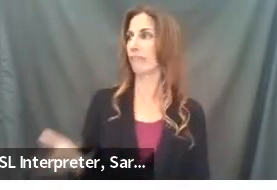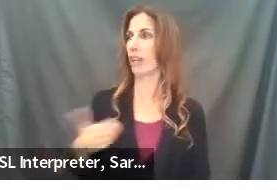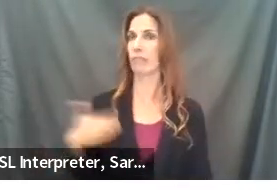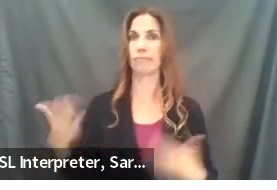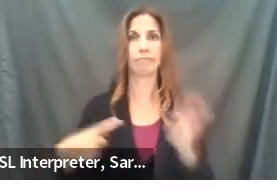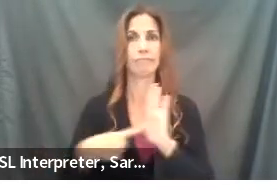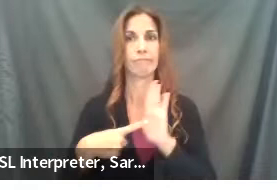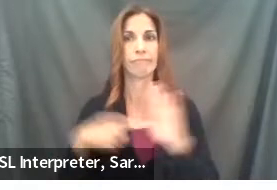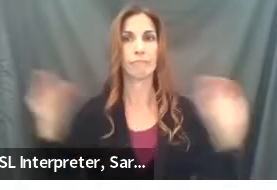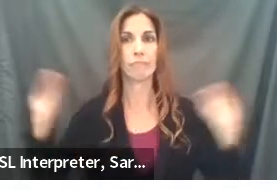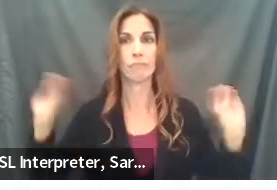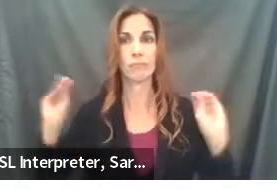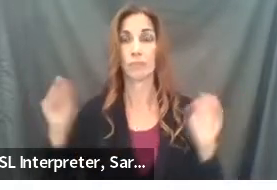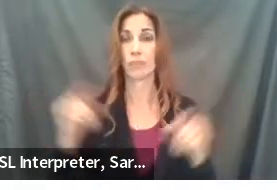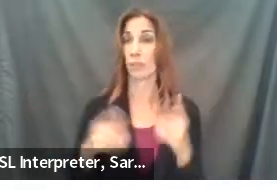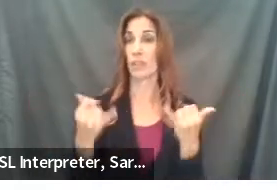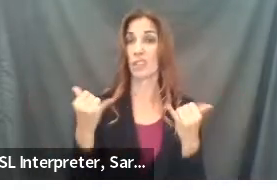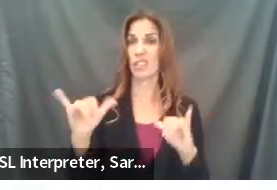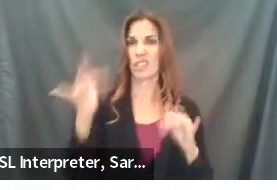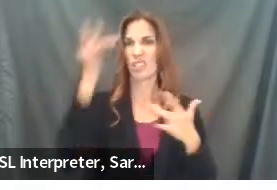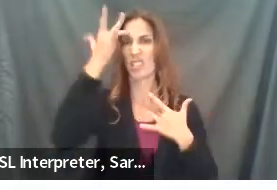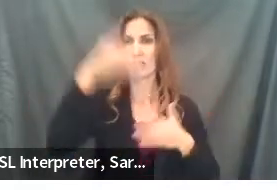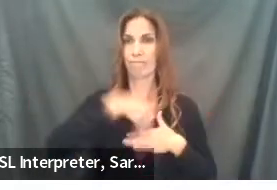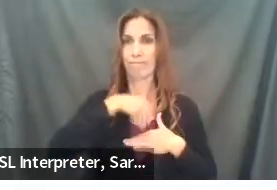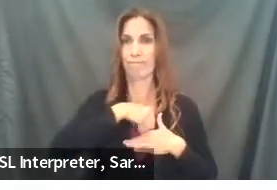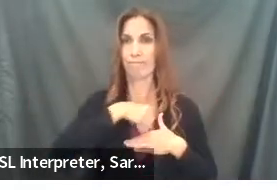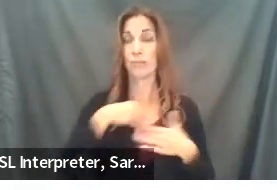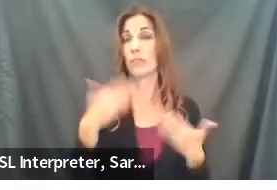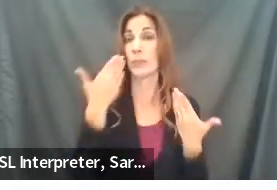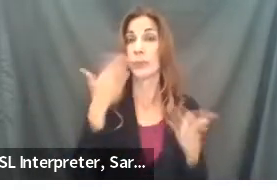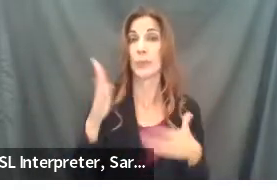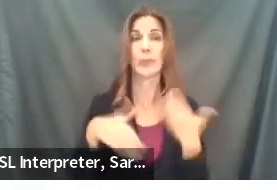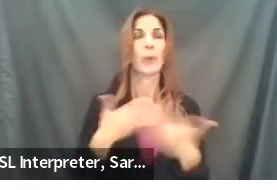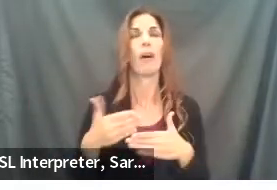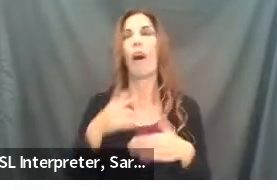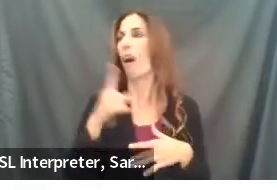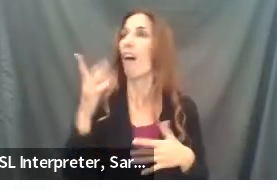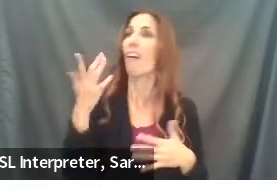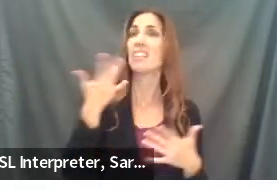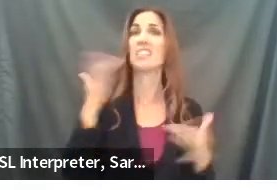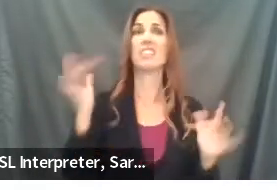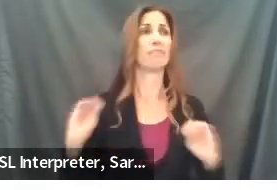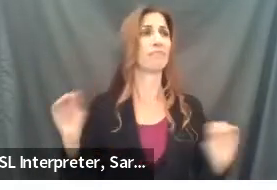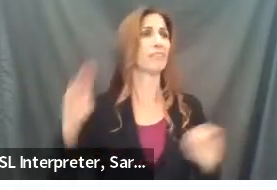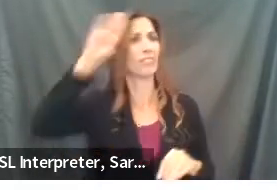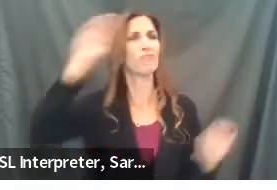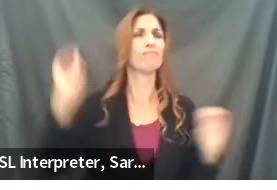and can spread the virus to others before they even know that they're sick.